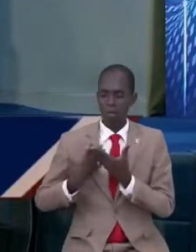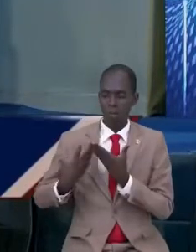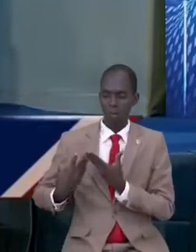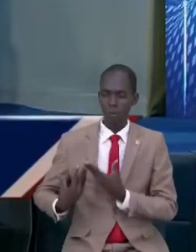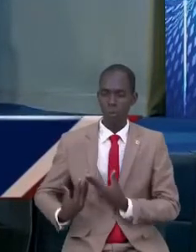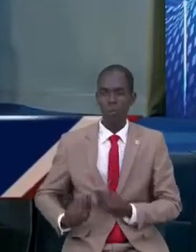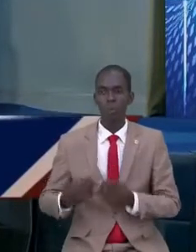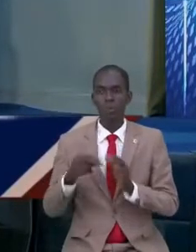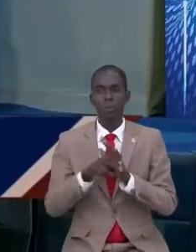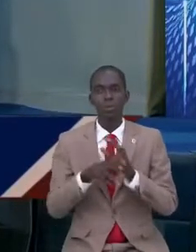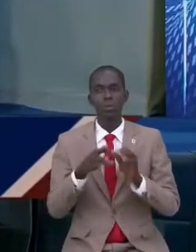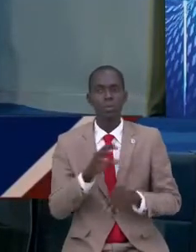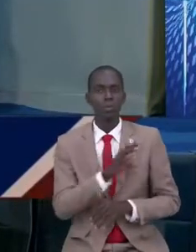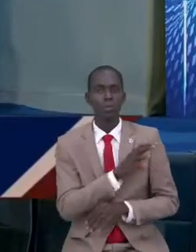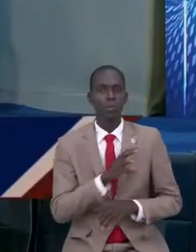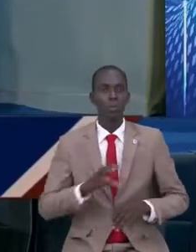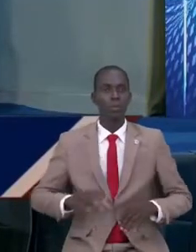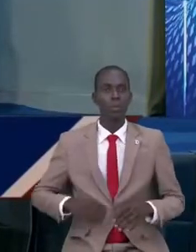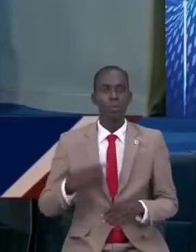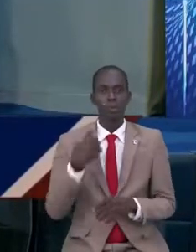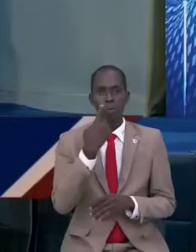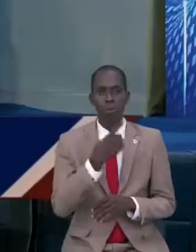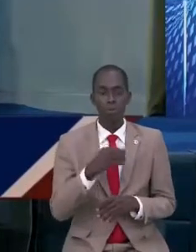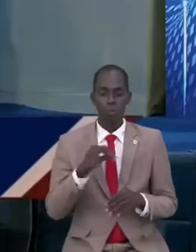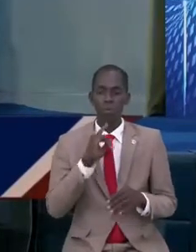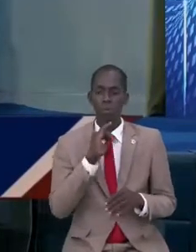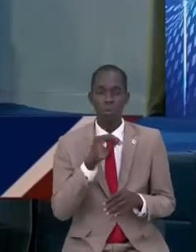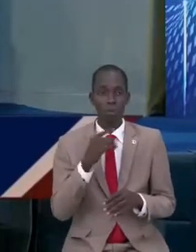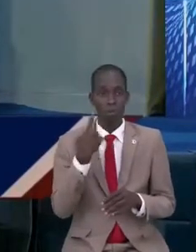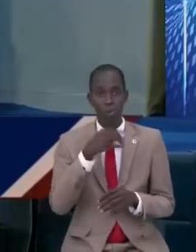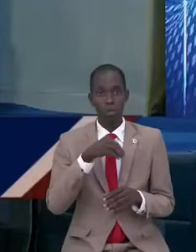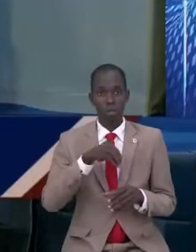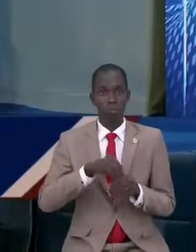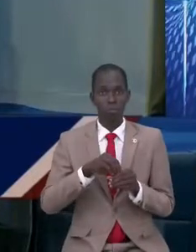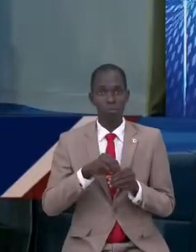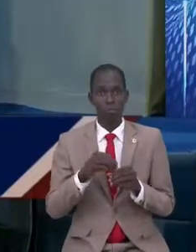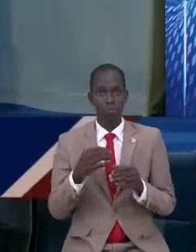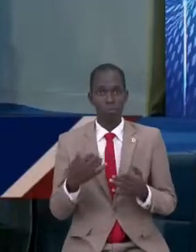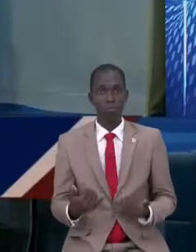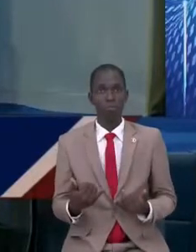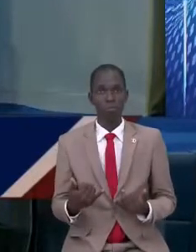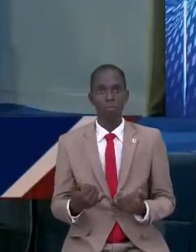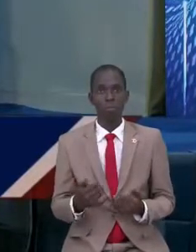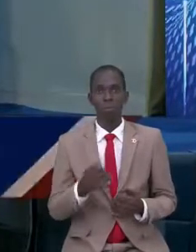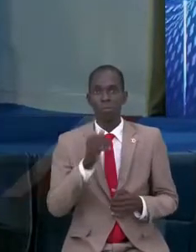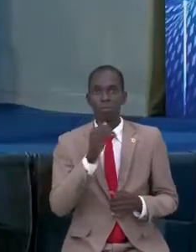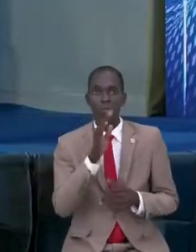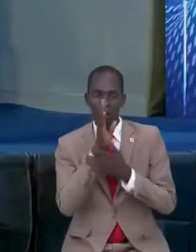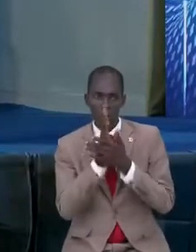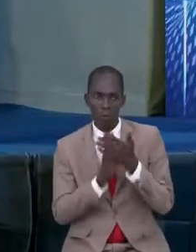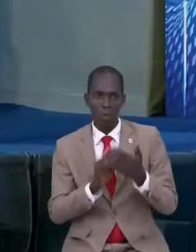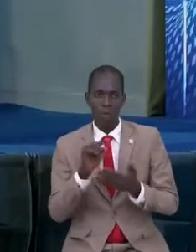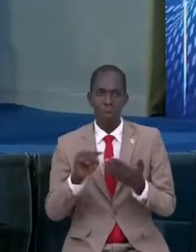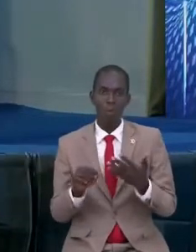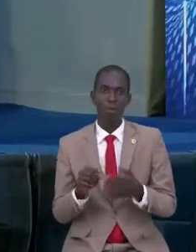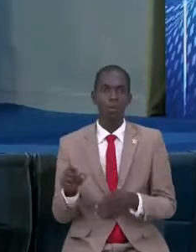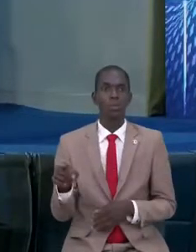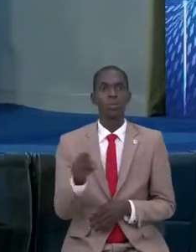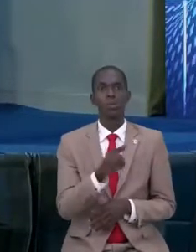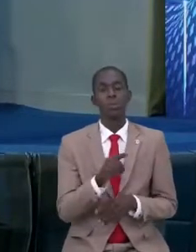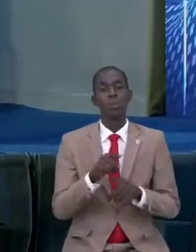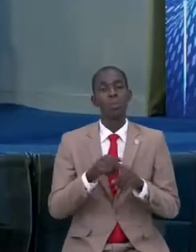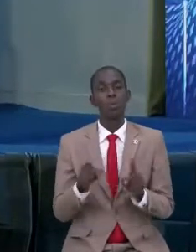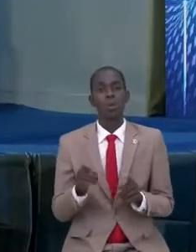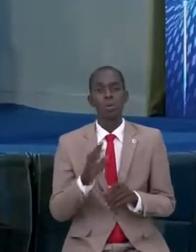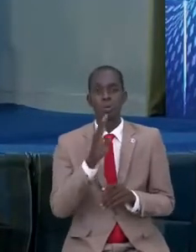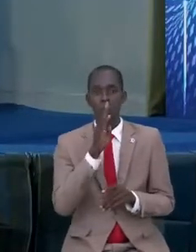of Christ, who in presence am base among you, but being